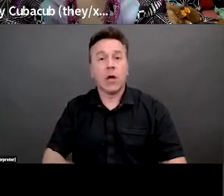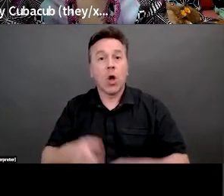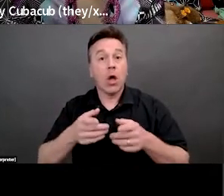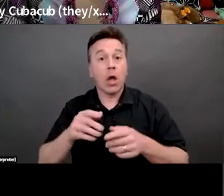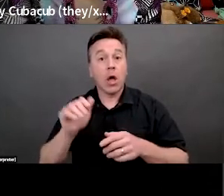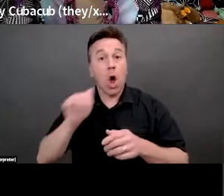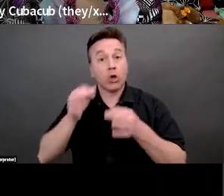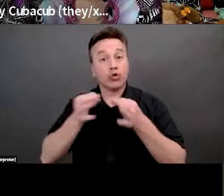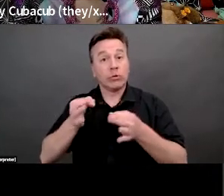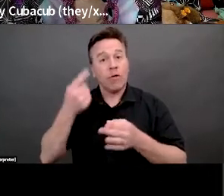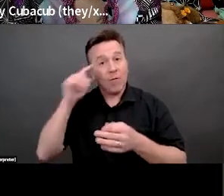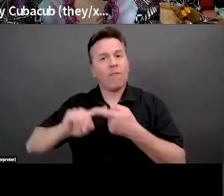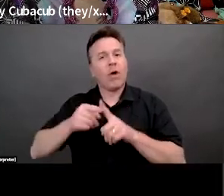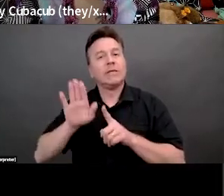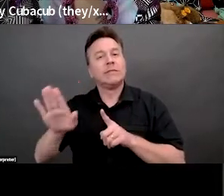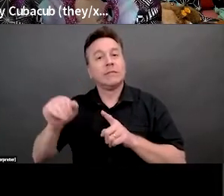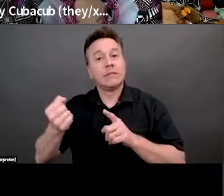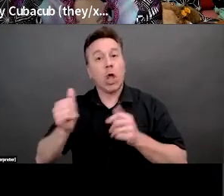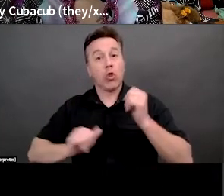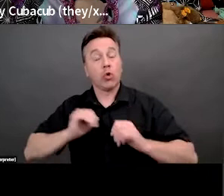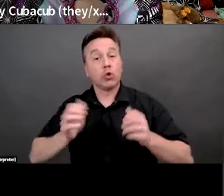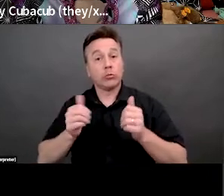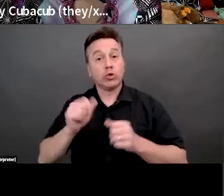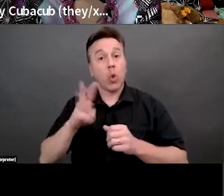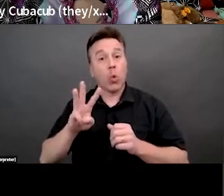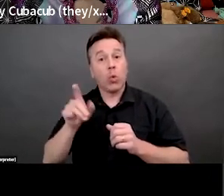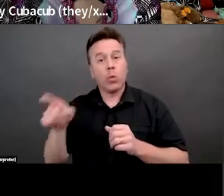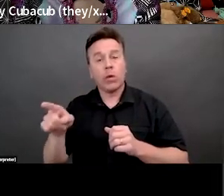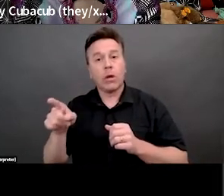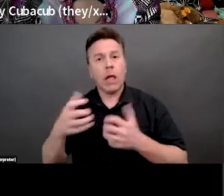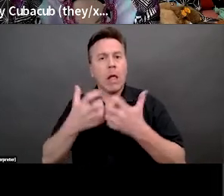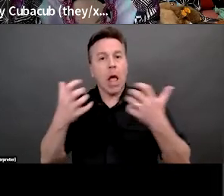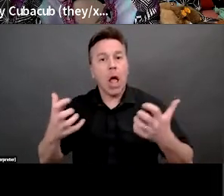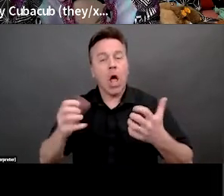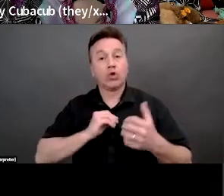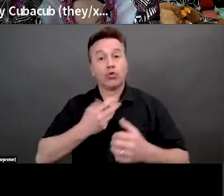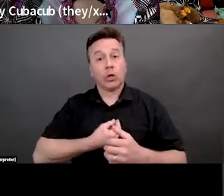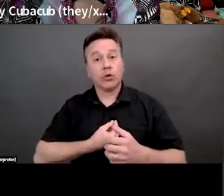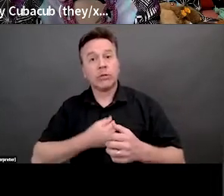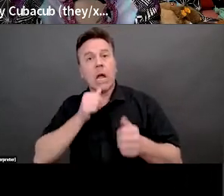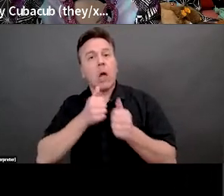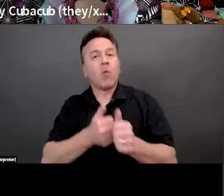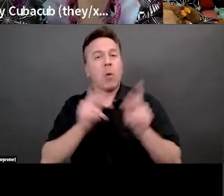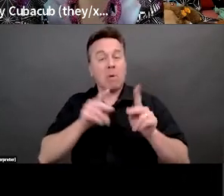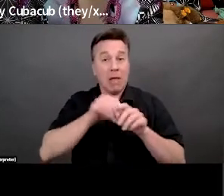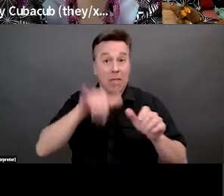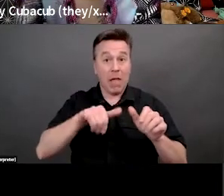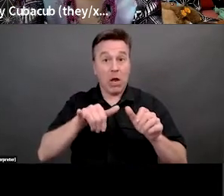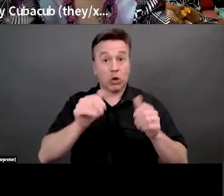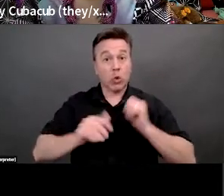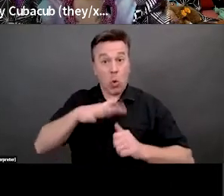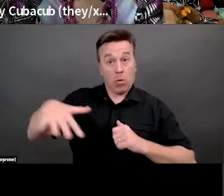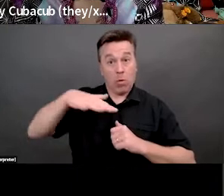audio description for a friend's theater show. And there were a lot of trans and gender nonconforming folks who were in this